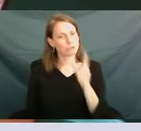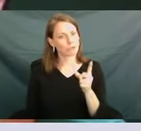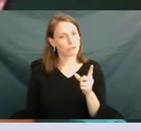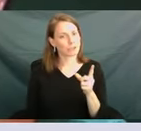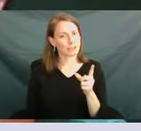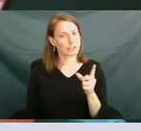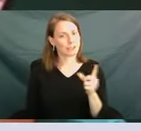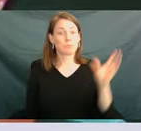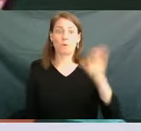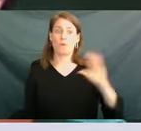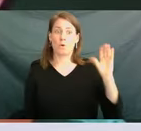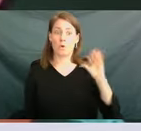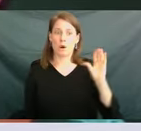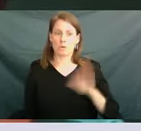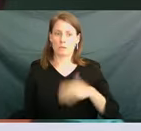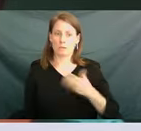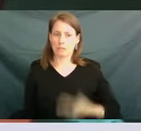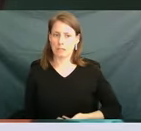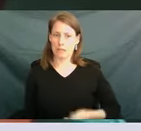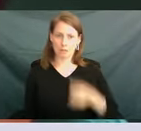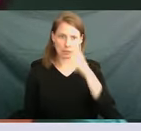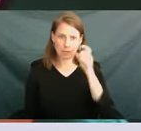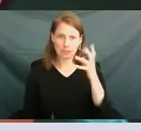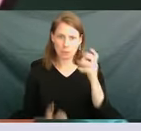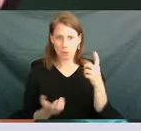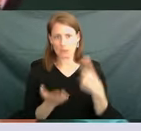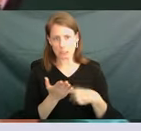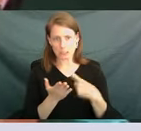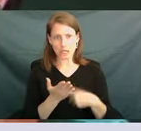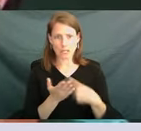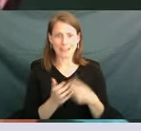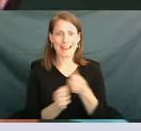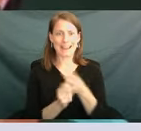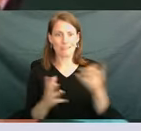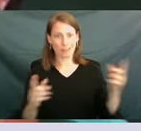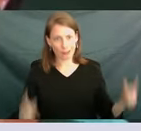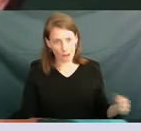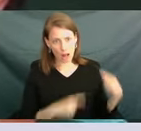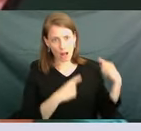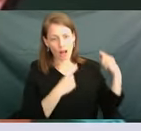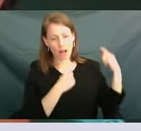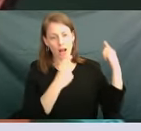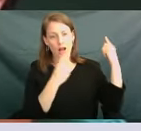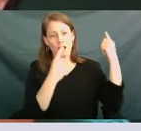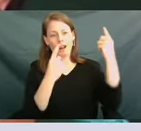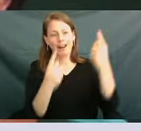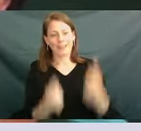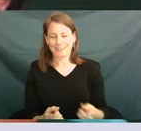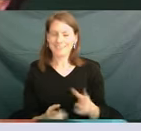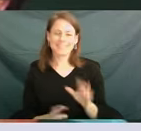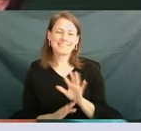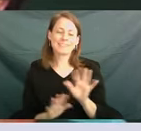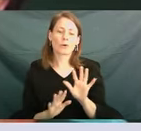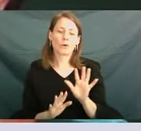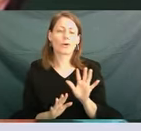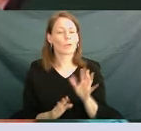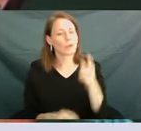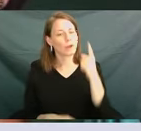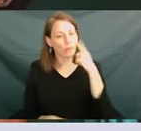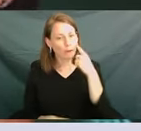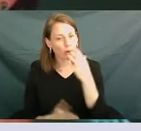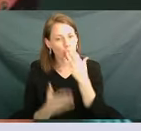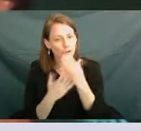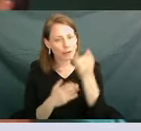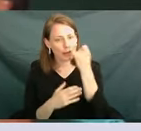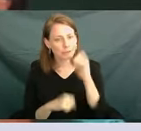gone on, and also I might be in trouble. So we felt that giving a circle to Ben would make him